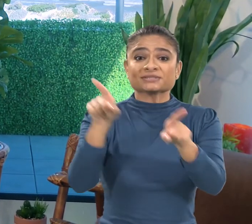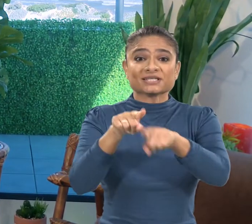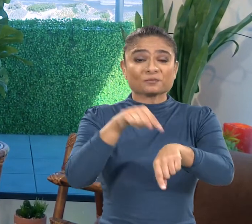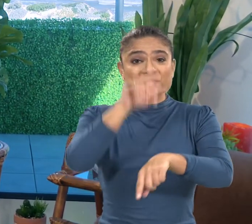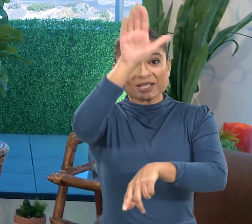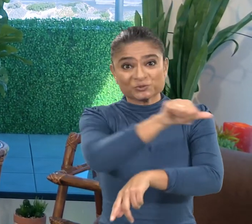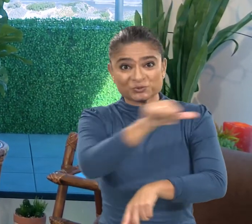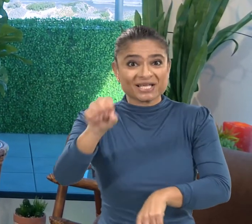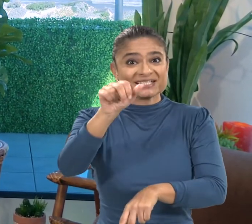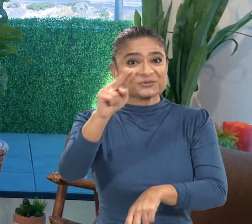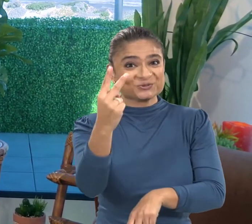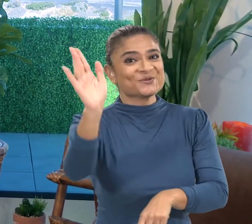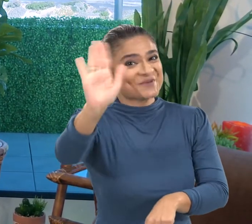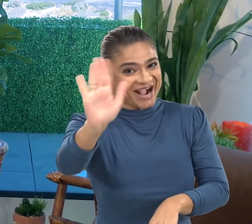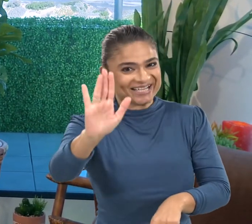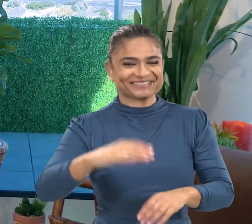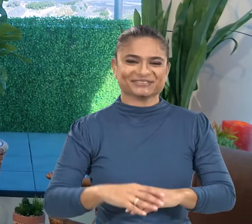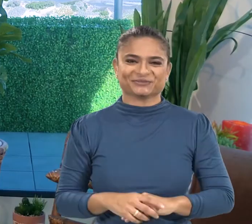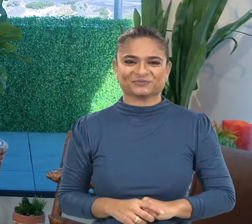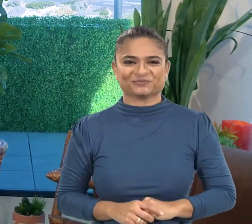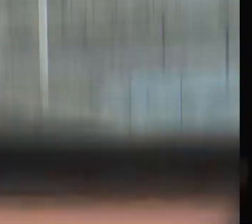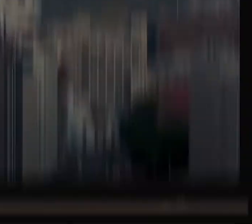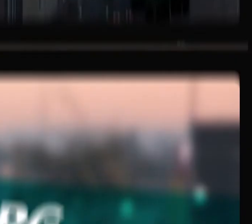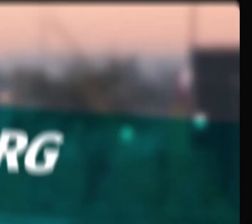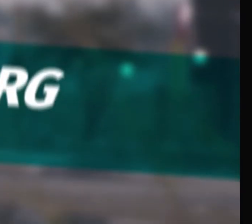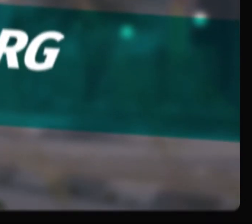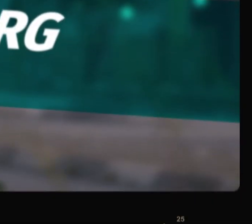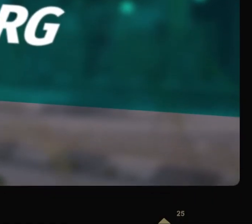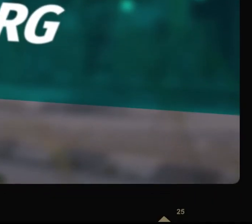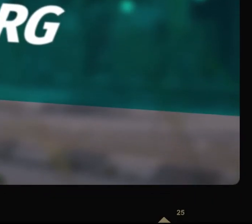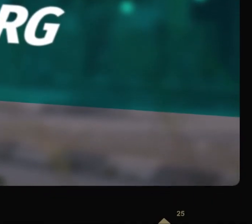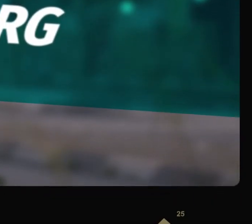Selfde plek, selfde tyd, slegs op SABC2, Jubilaan.